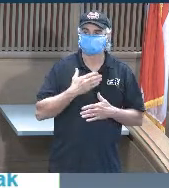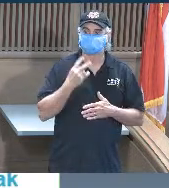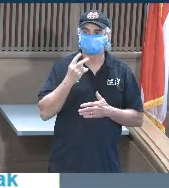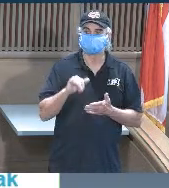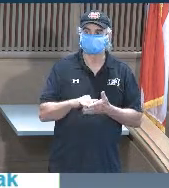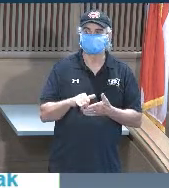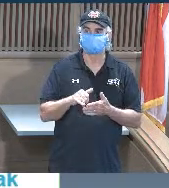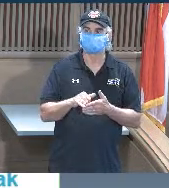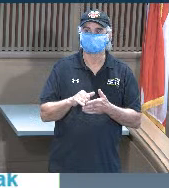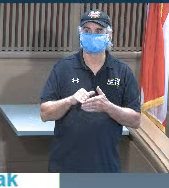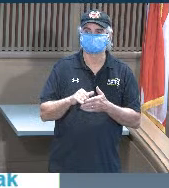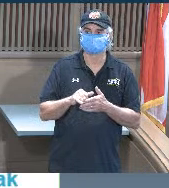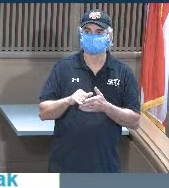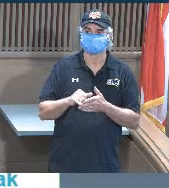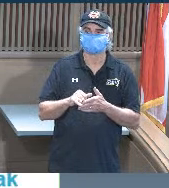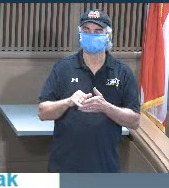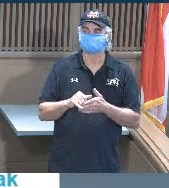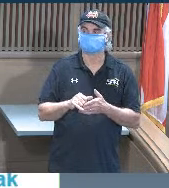But I do want to